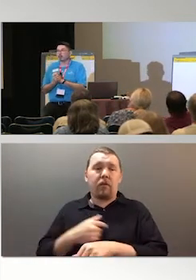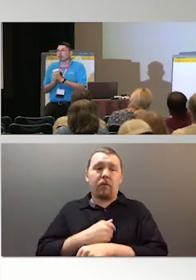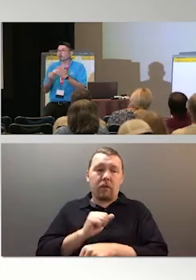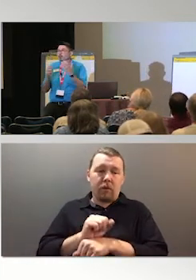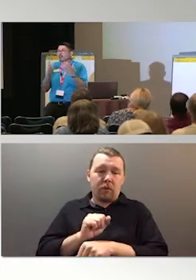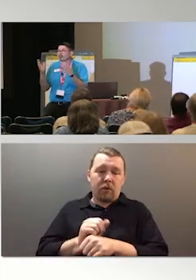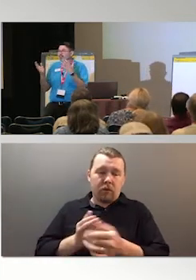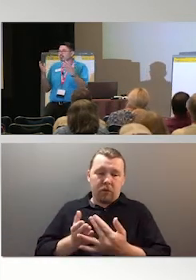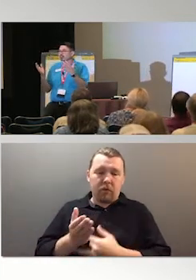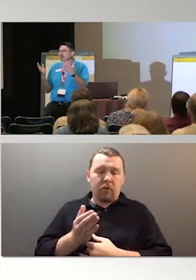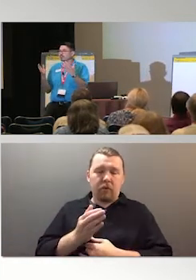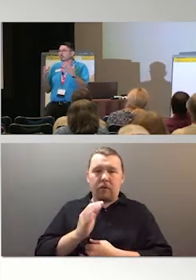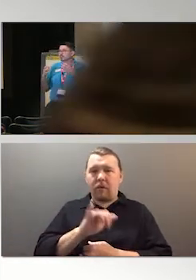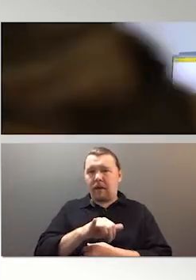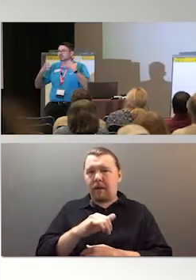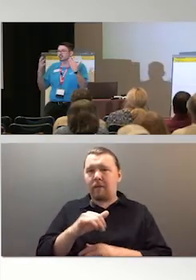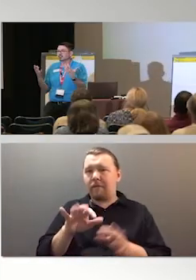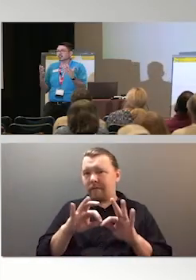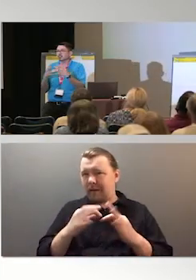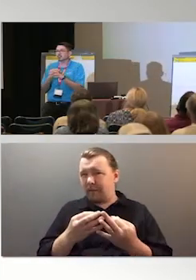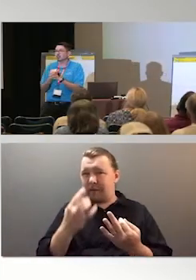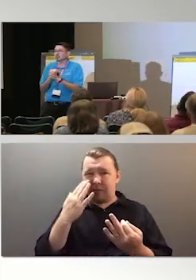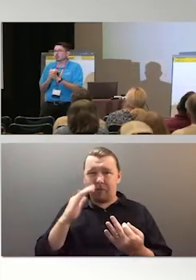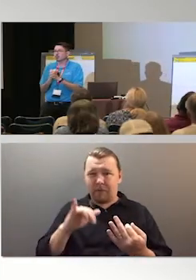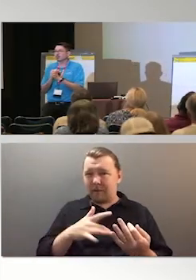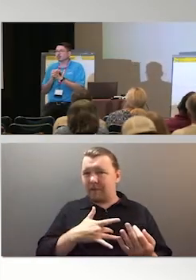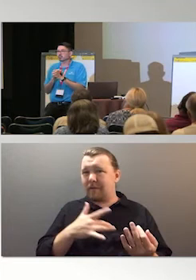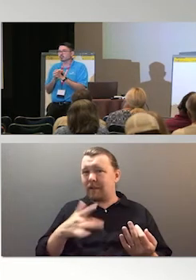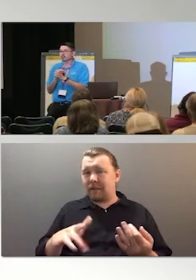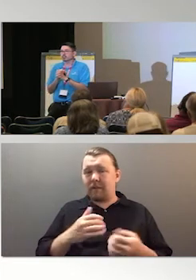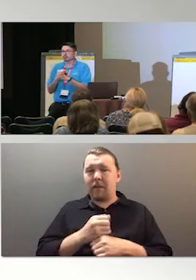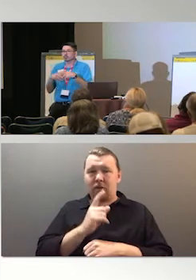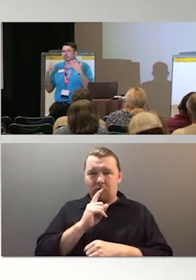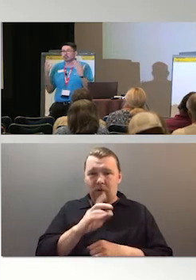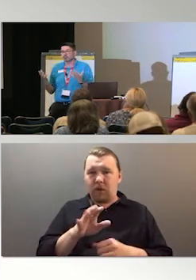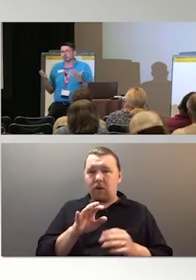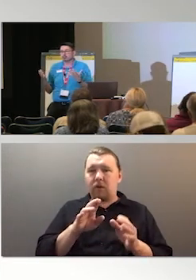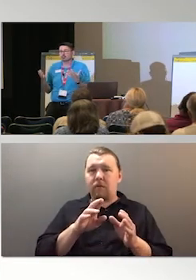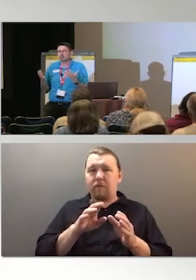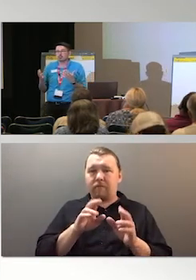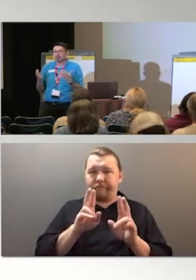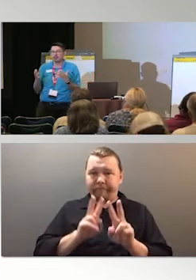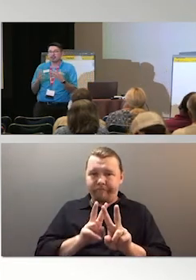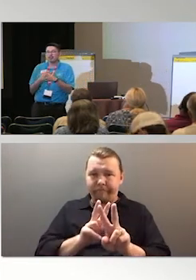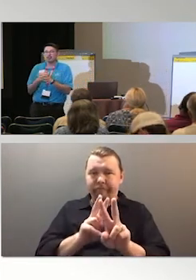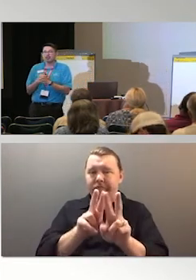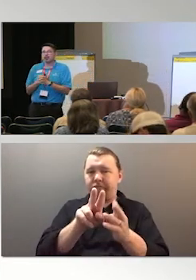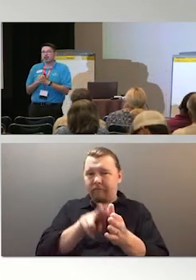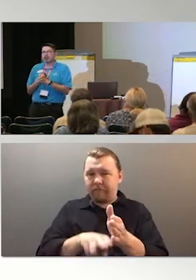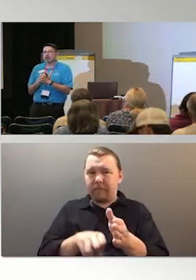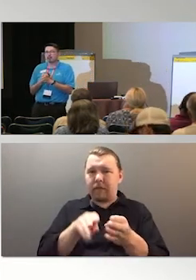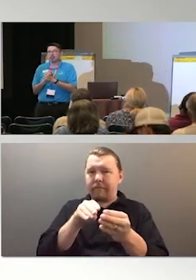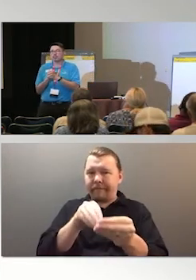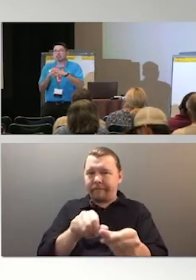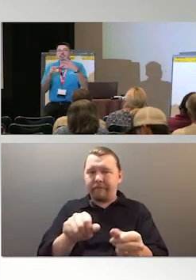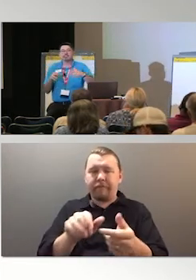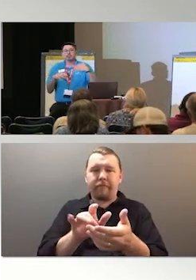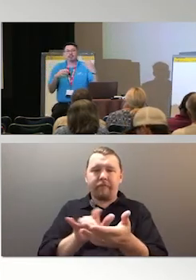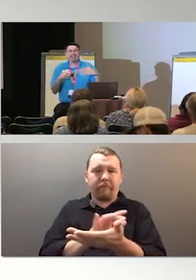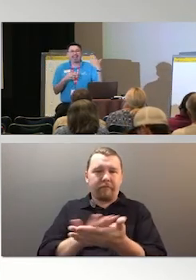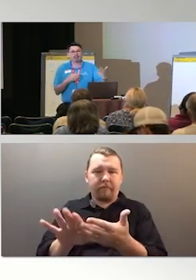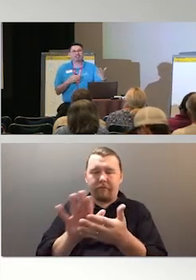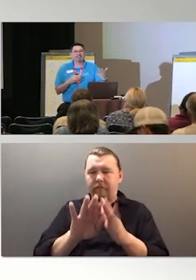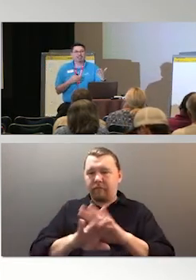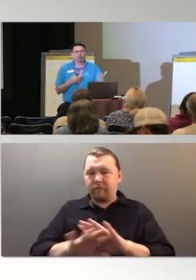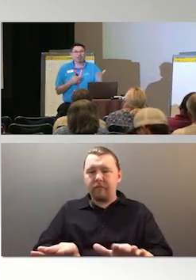and we worked with that family because we know that was a sensitive thing. We wanted to make sure that their funeral and burial expenses were paid. But you could still